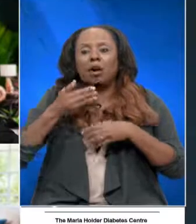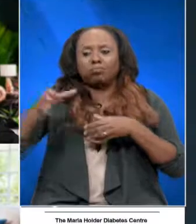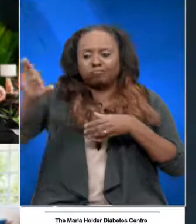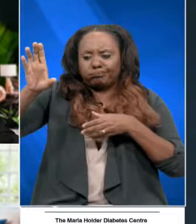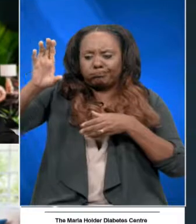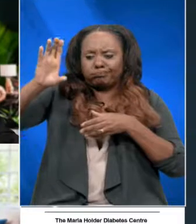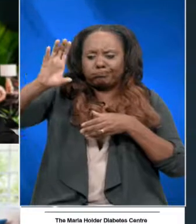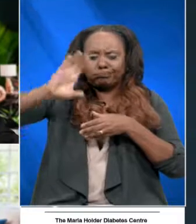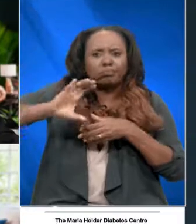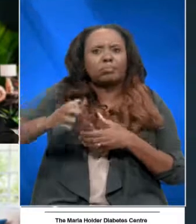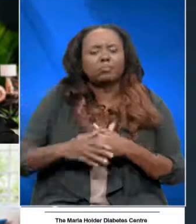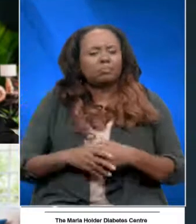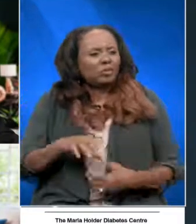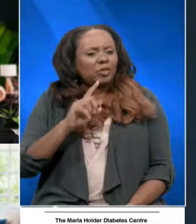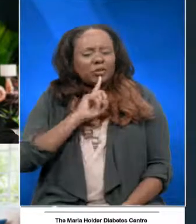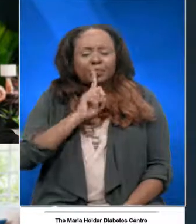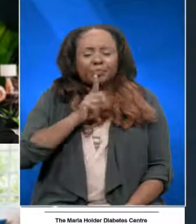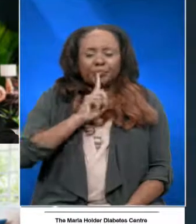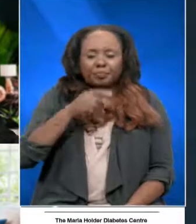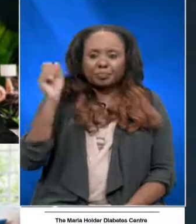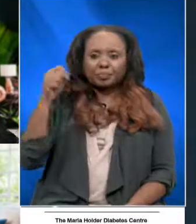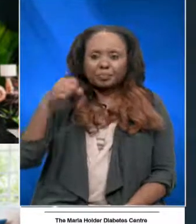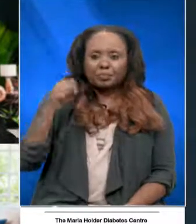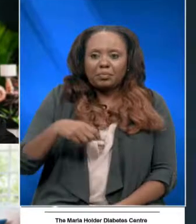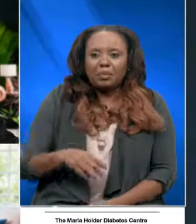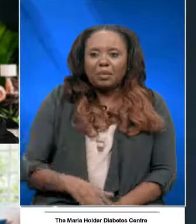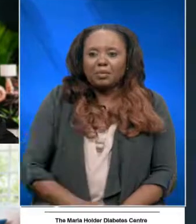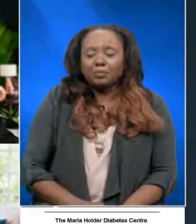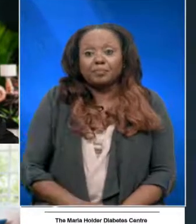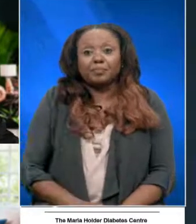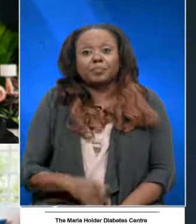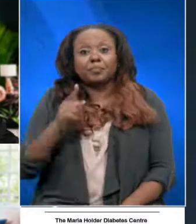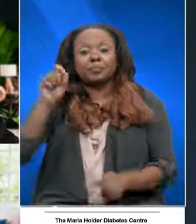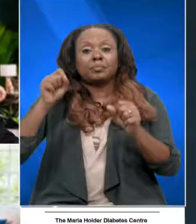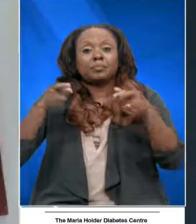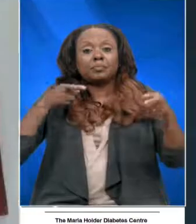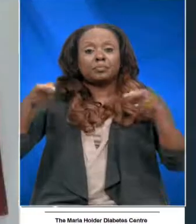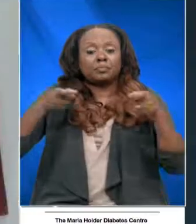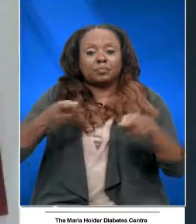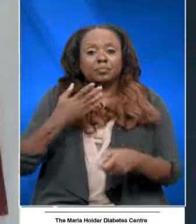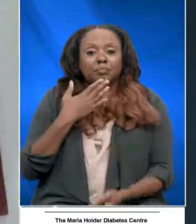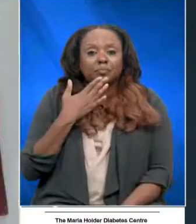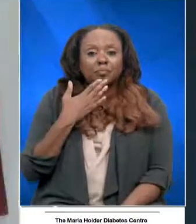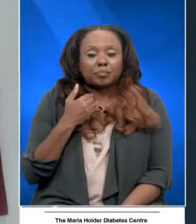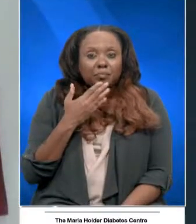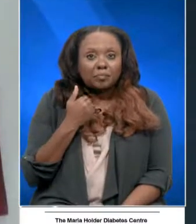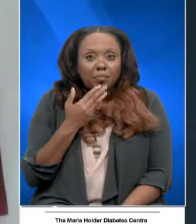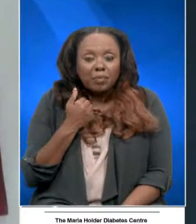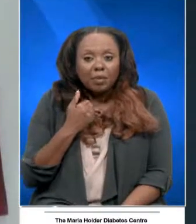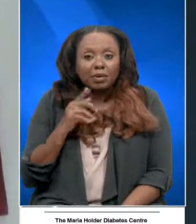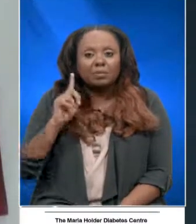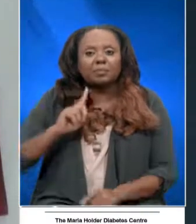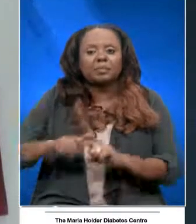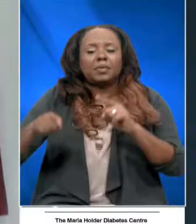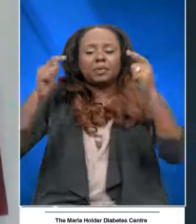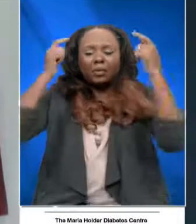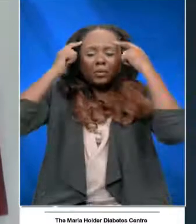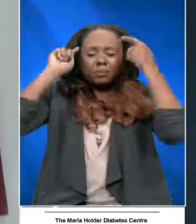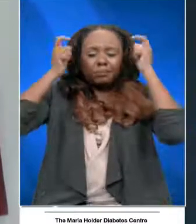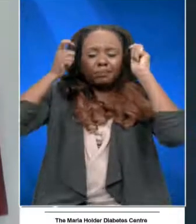For sure. So you can control the amount of sugar, but we have to retrain our palate